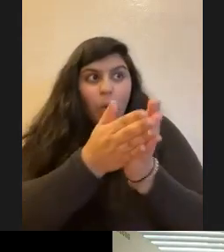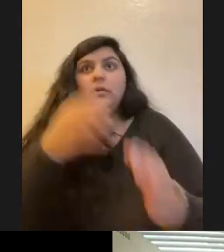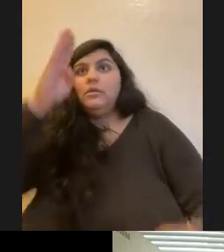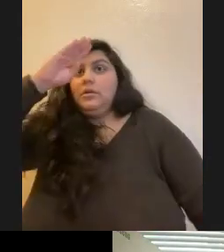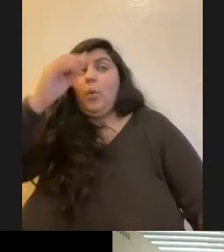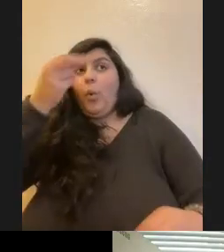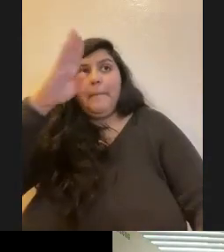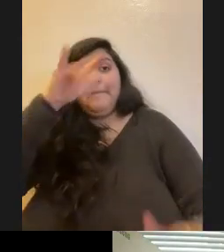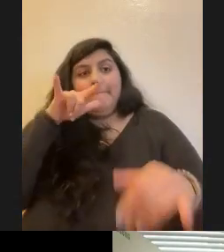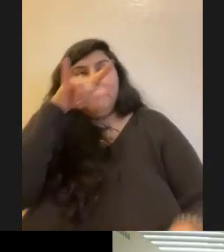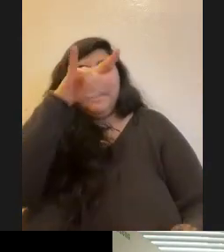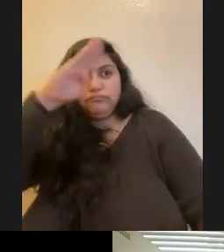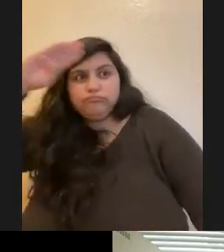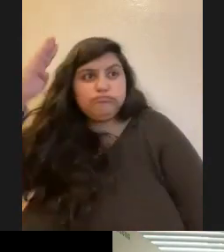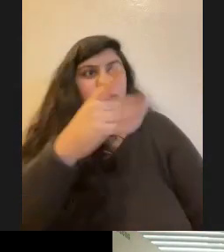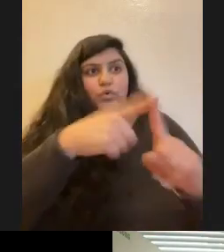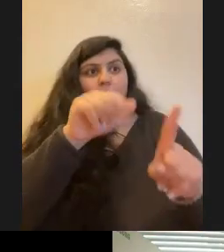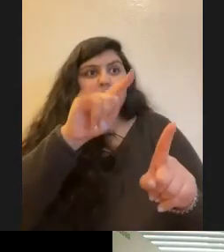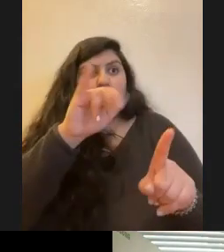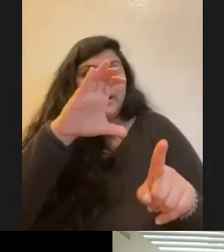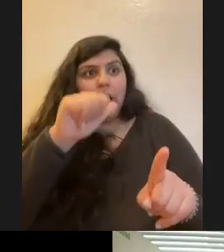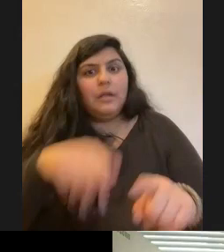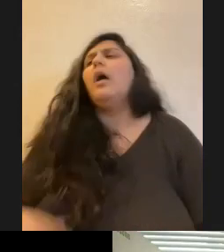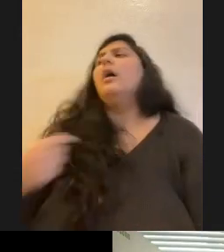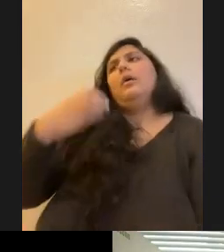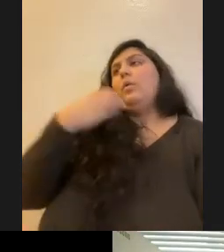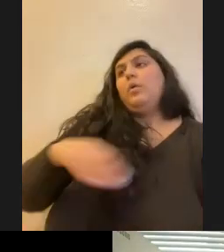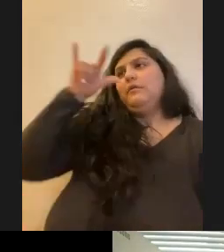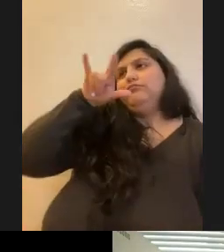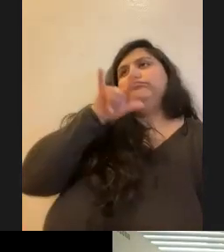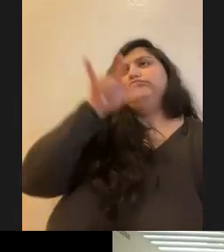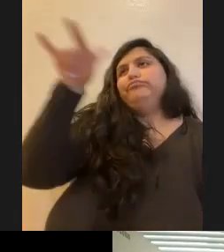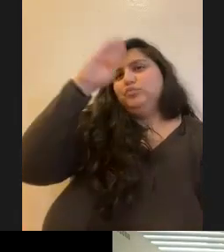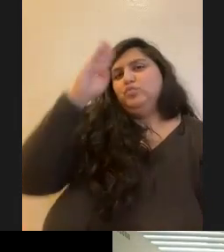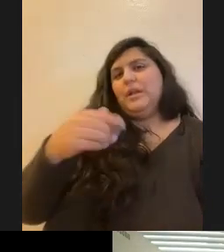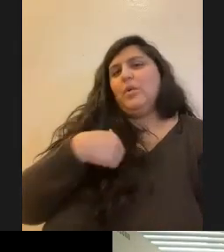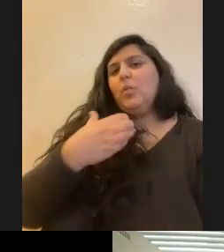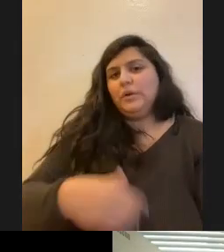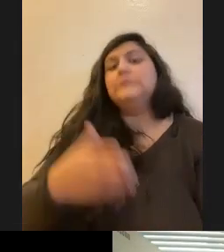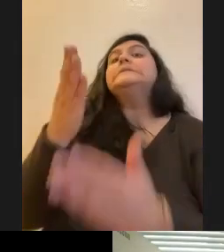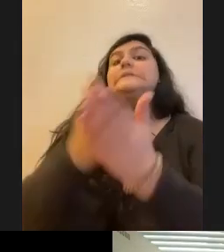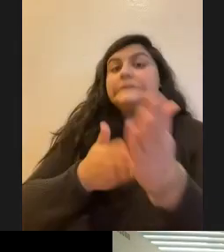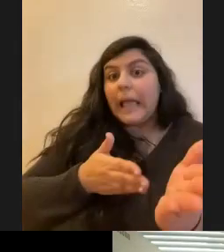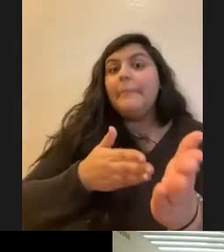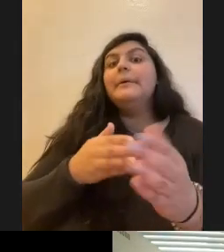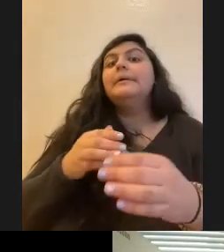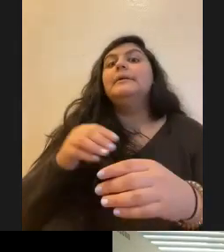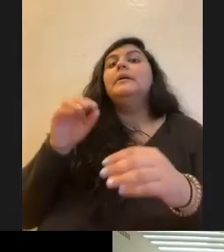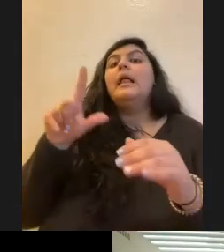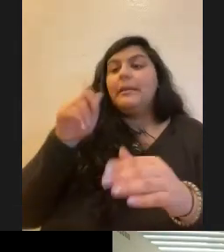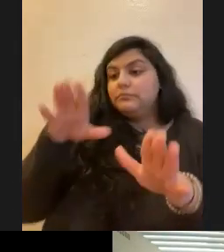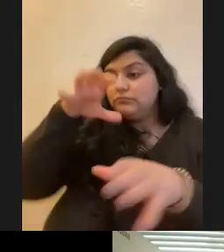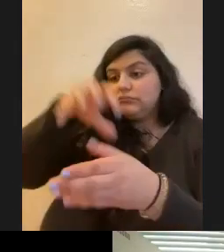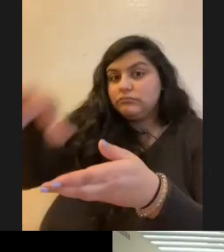Antarctica? I wish I could fly straight to Antarctica. There's definitely some stations that have runways like that. There's a